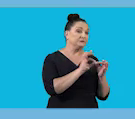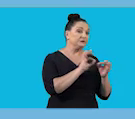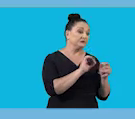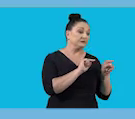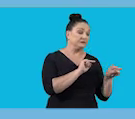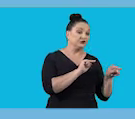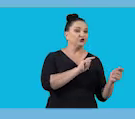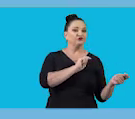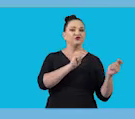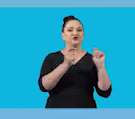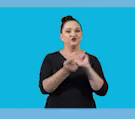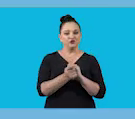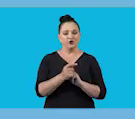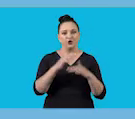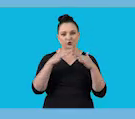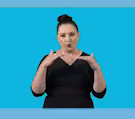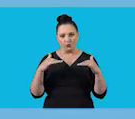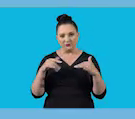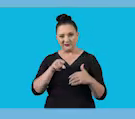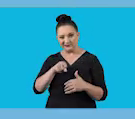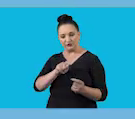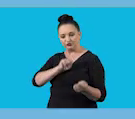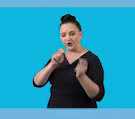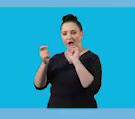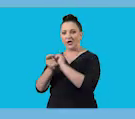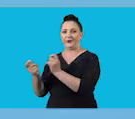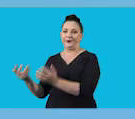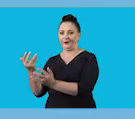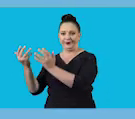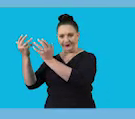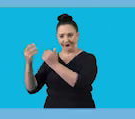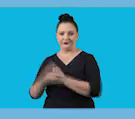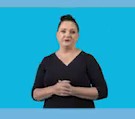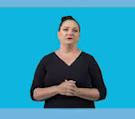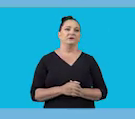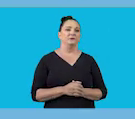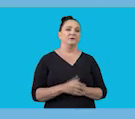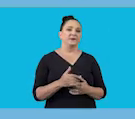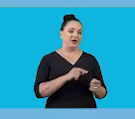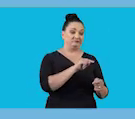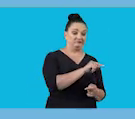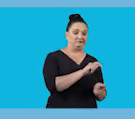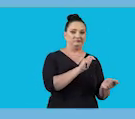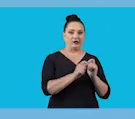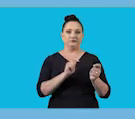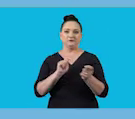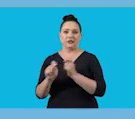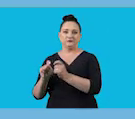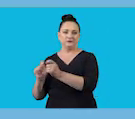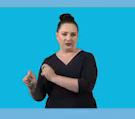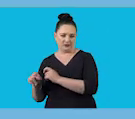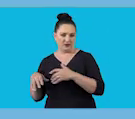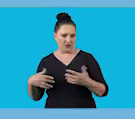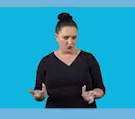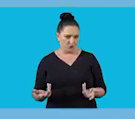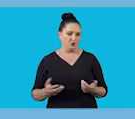ice changes into water, and then water changes to water vapor. So basically looking at the states of matter, the transitioning of the states